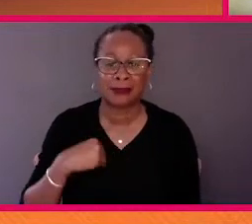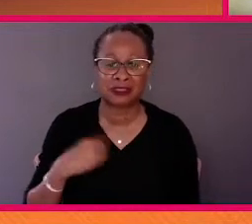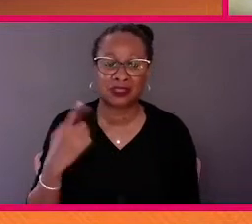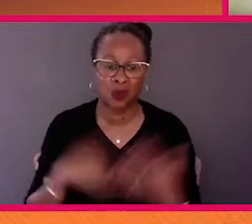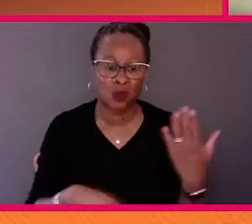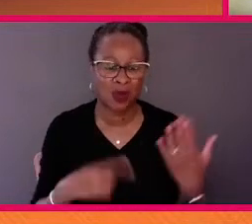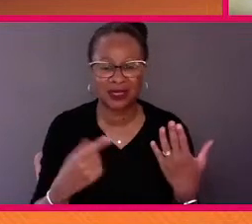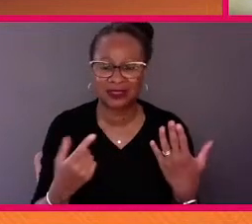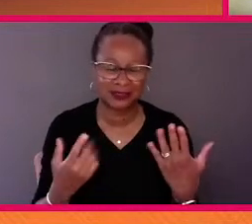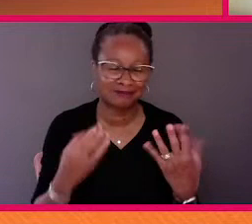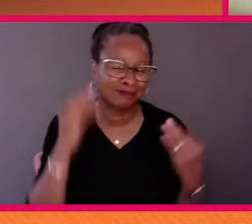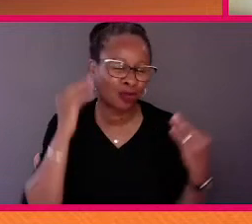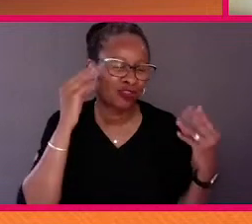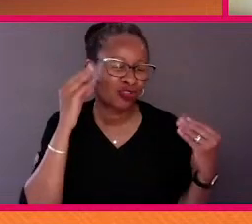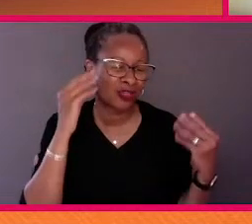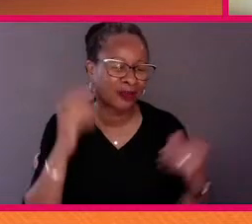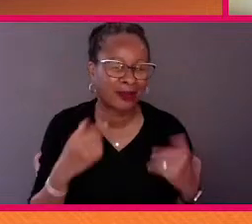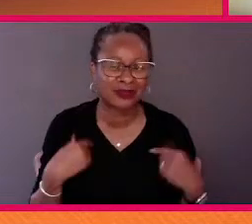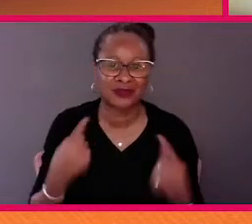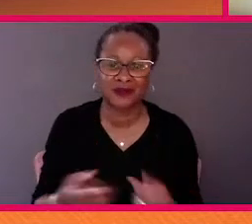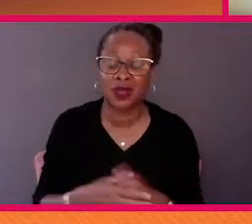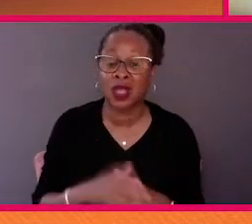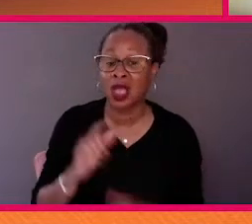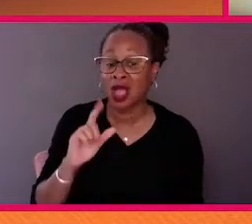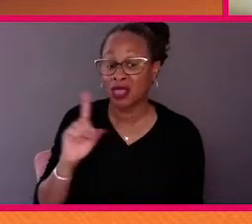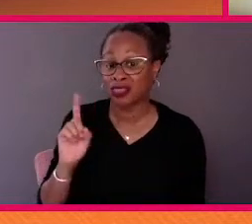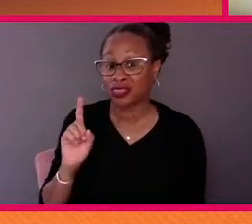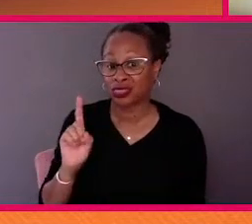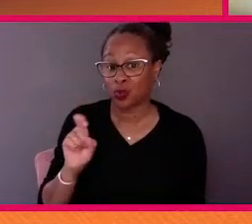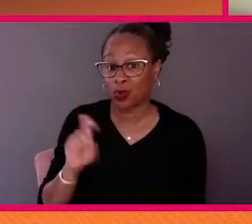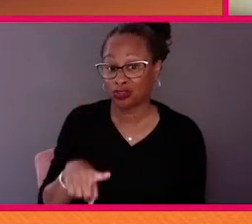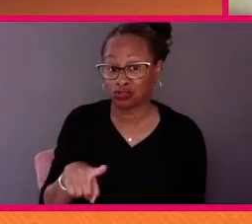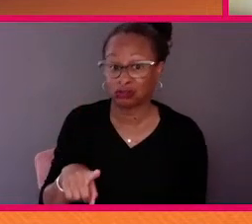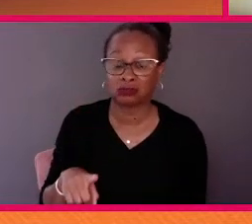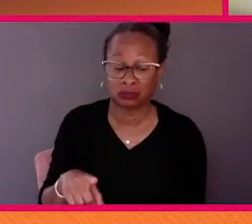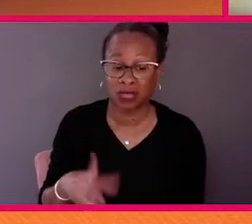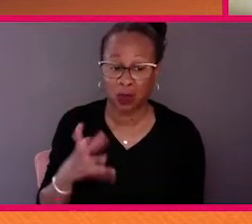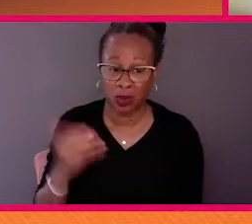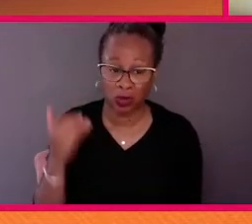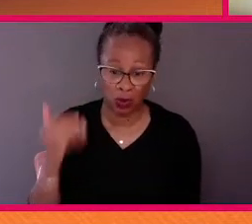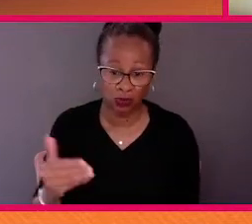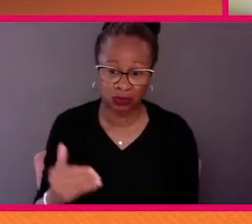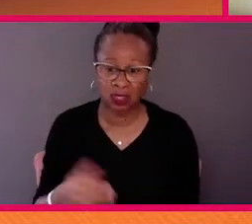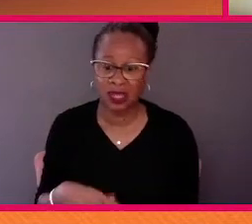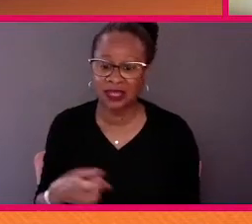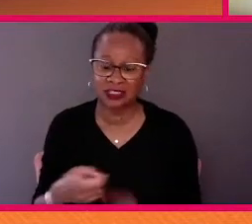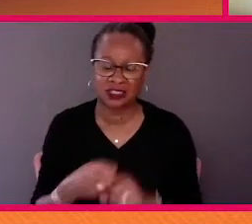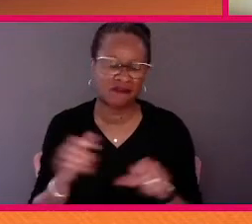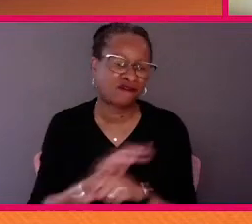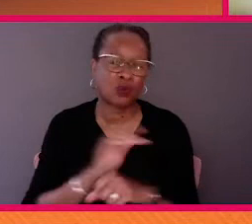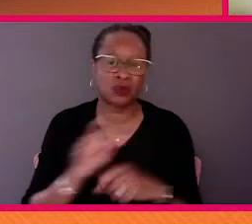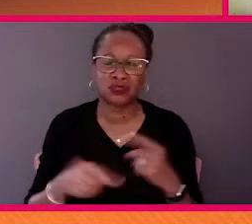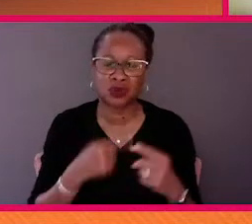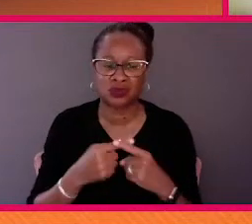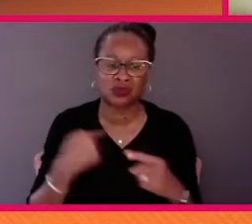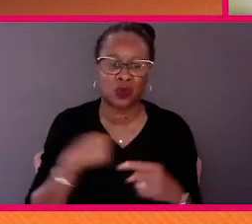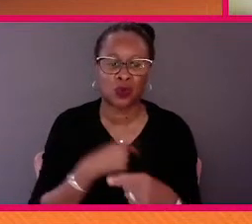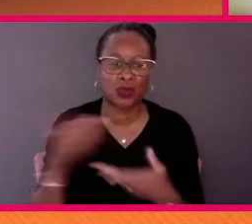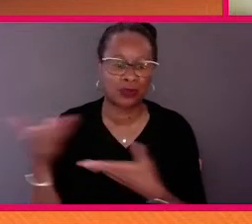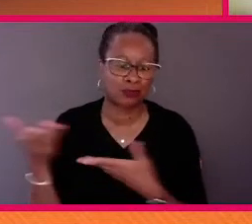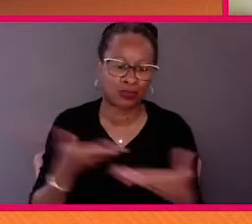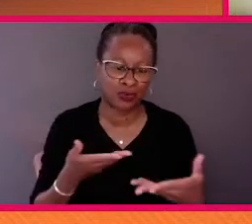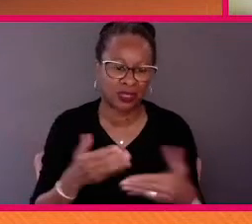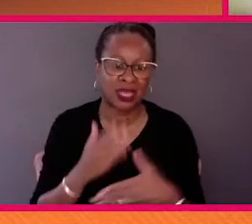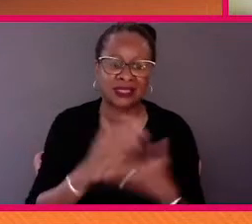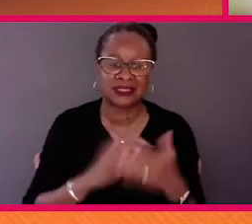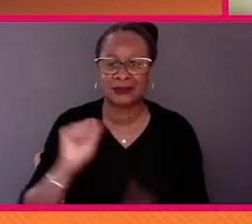you. But the question that I don't want to get to is kind of coming full circle. We were able to bring some